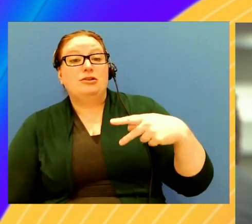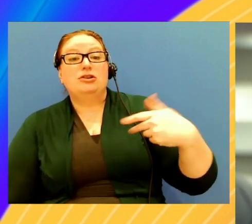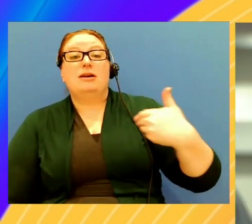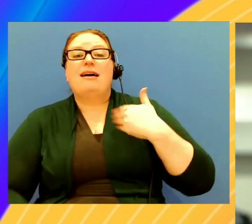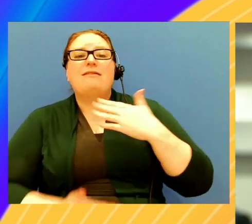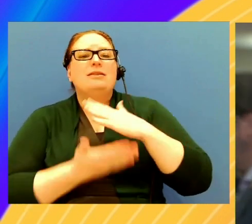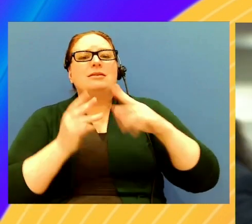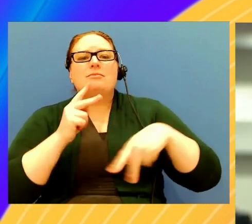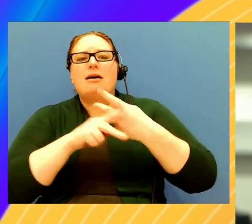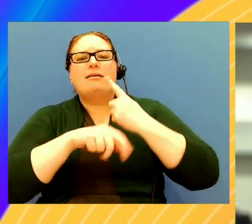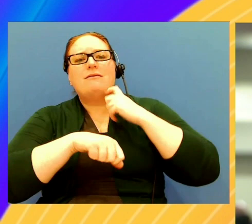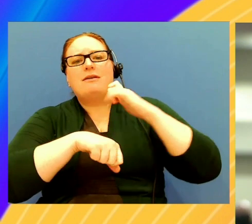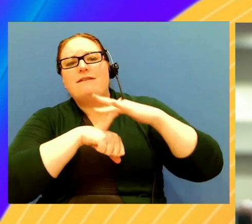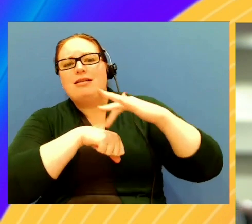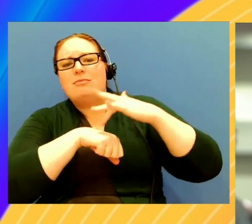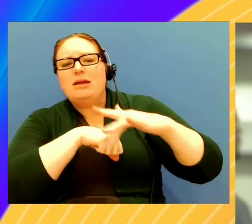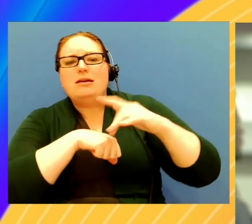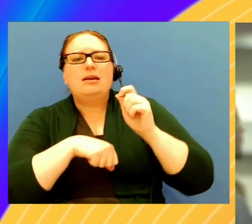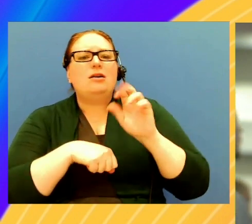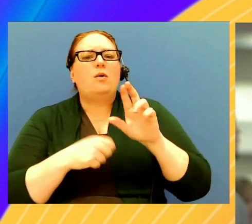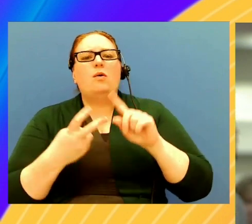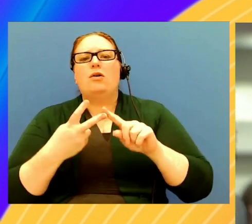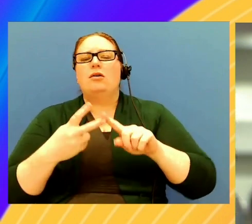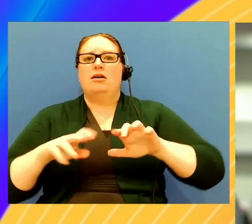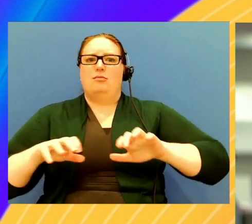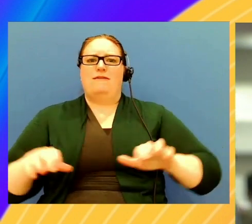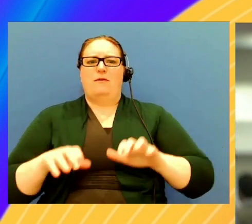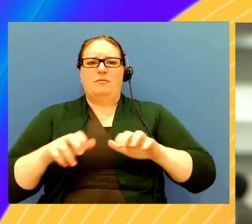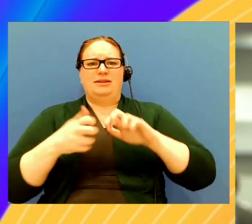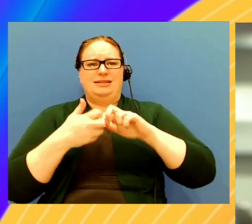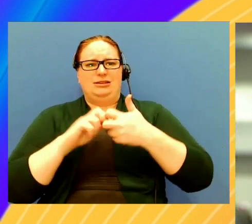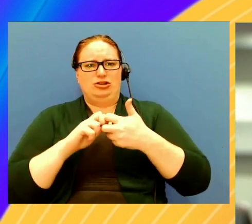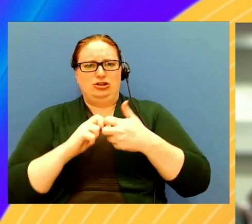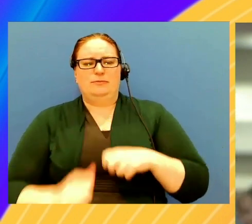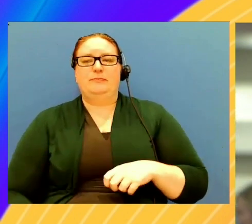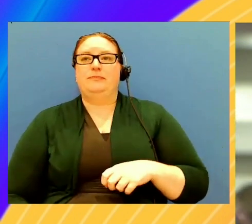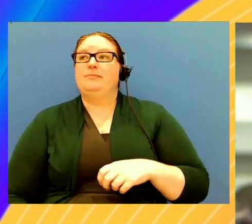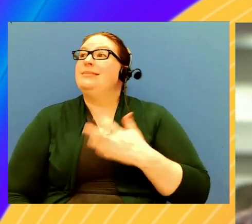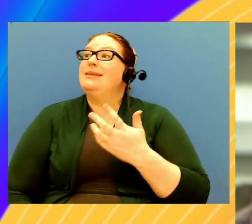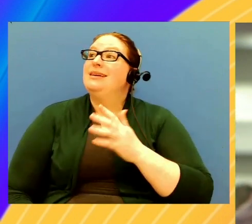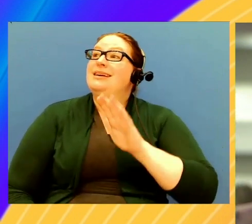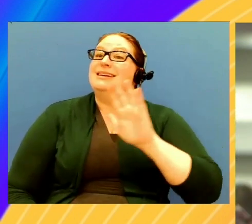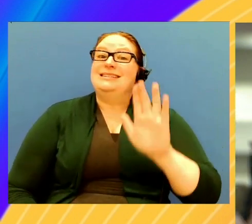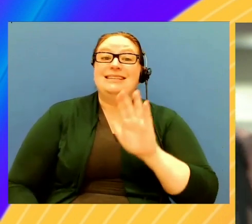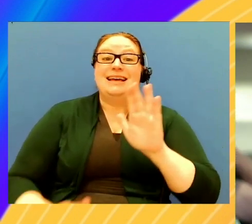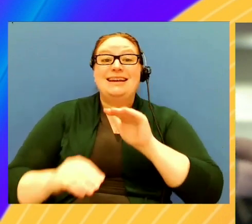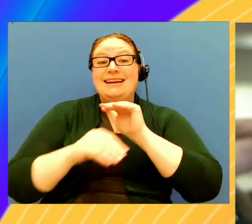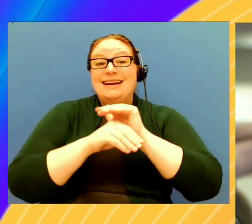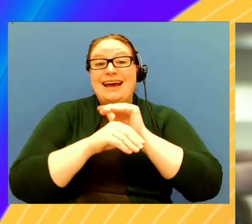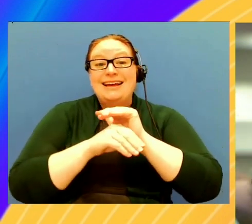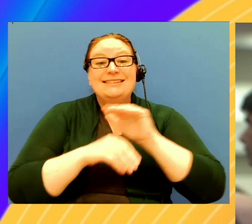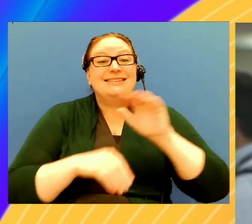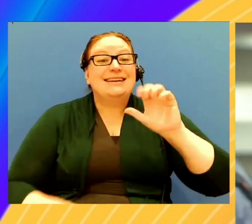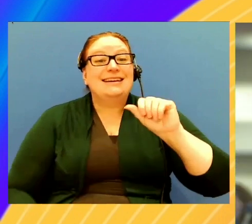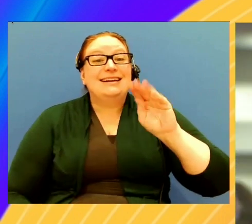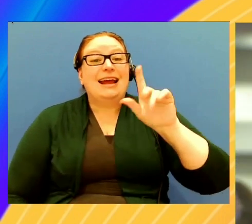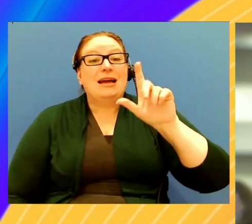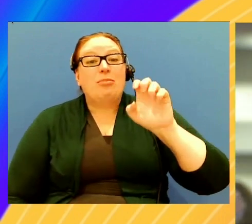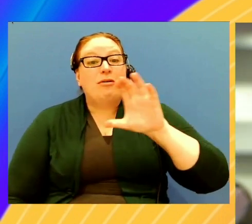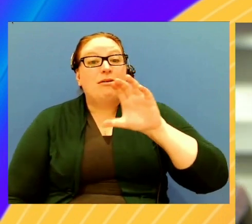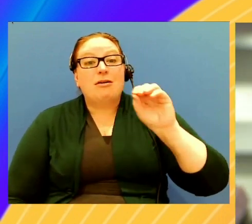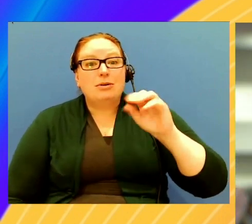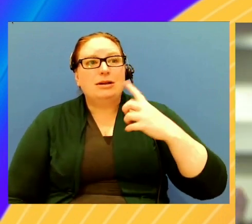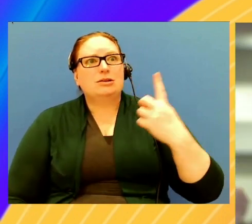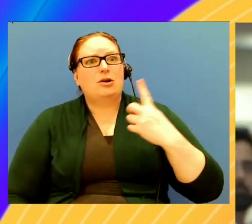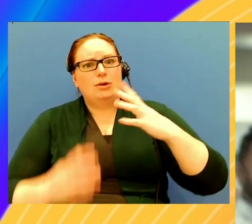of an availability or a performance issue. Well, I mean, Sunday nights, the cable companies always take things down, and